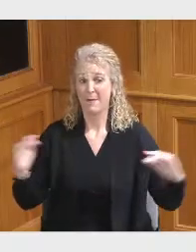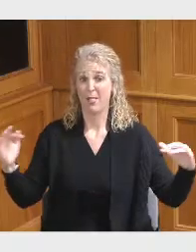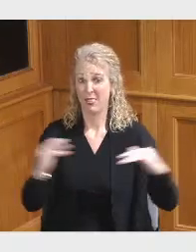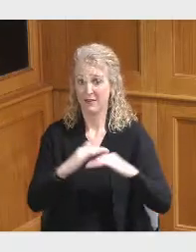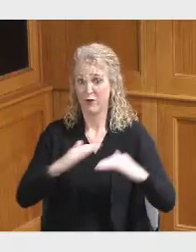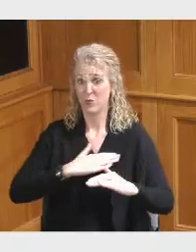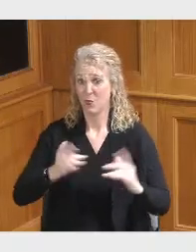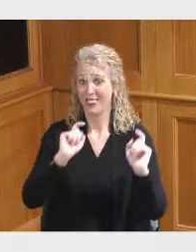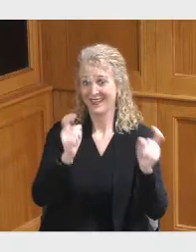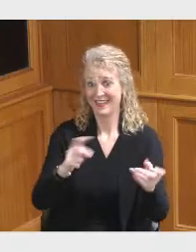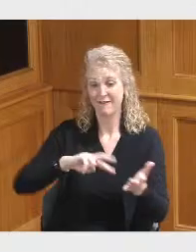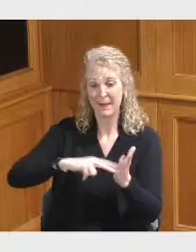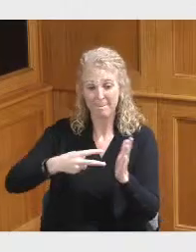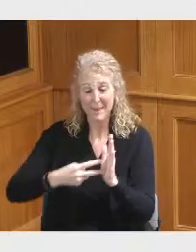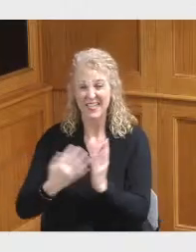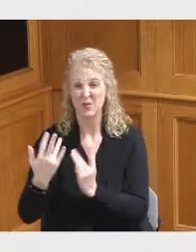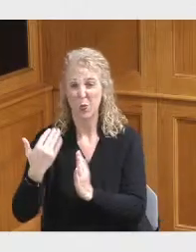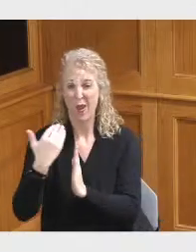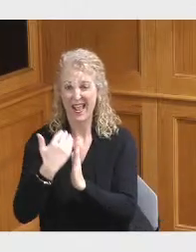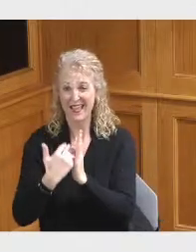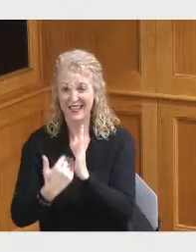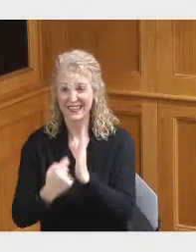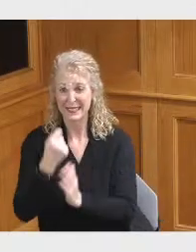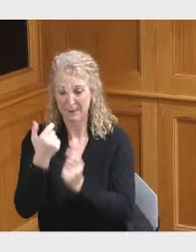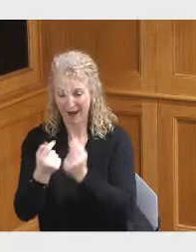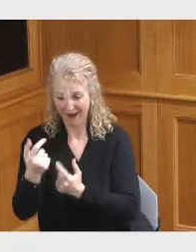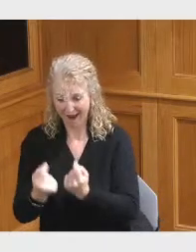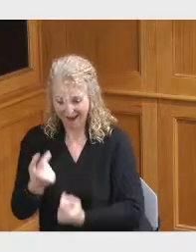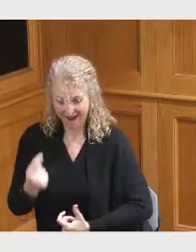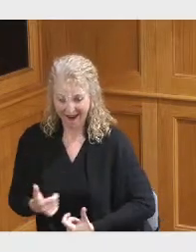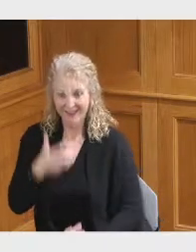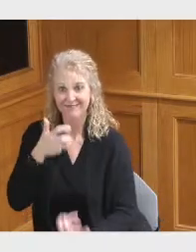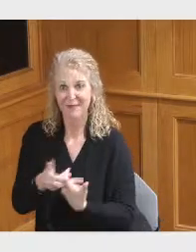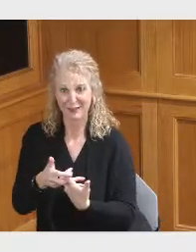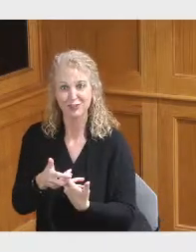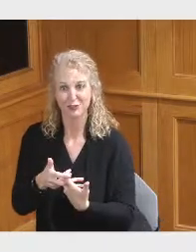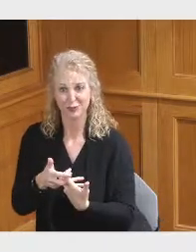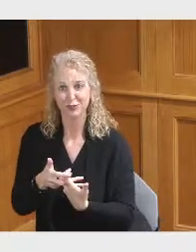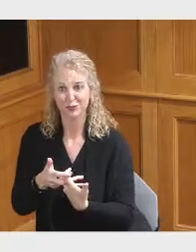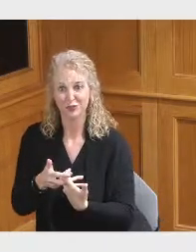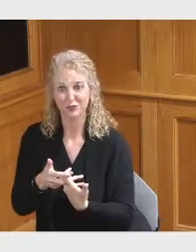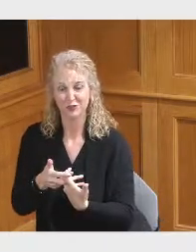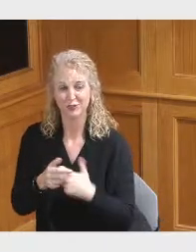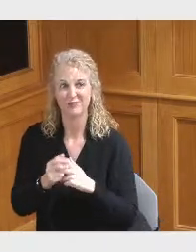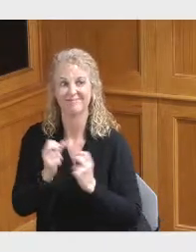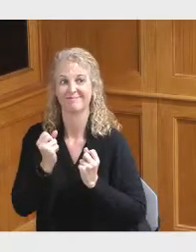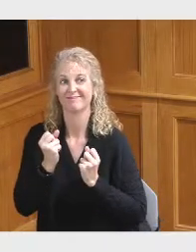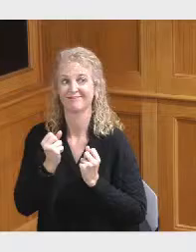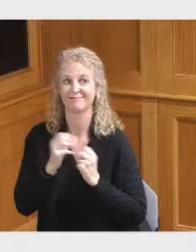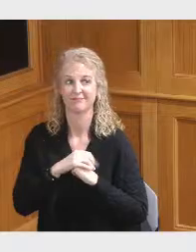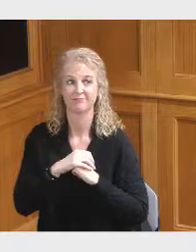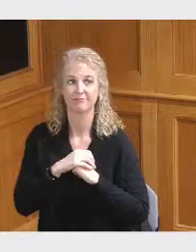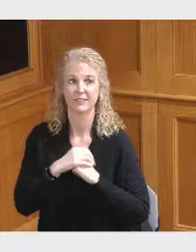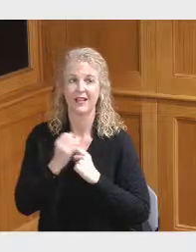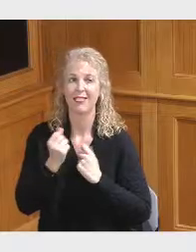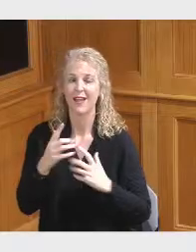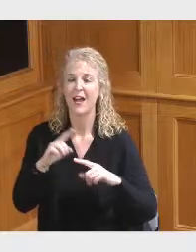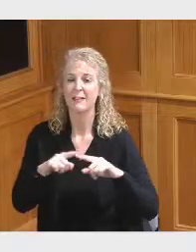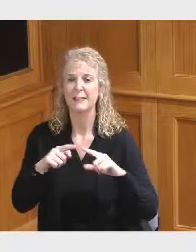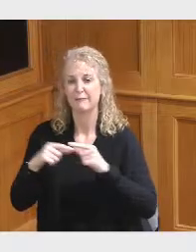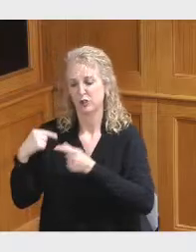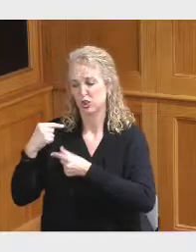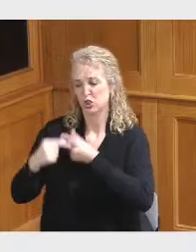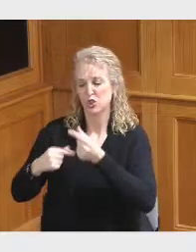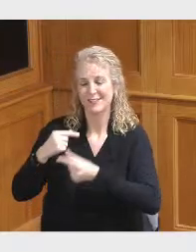that everyone on that wait list will find a suitable donor match. There are a lot of genetic markers that are used